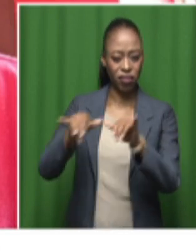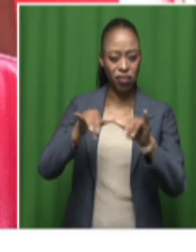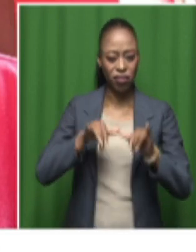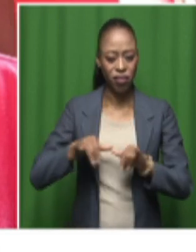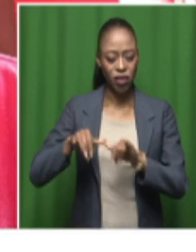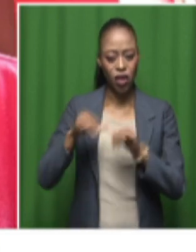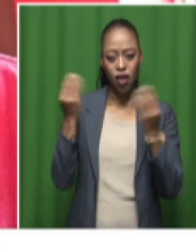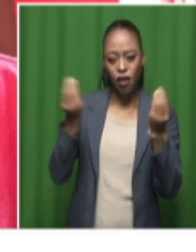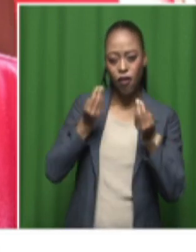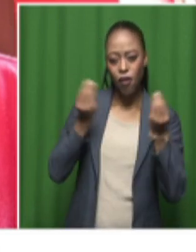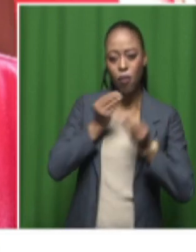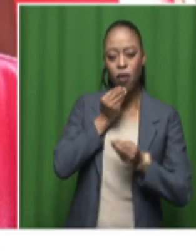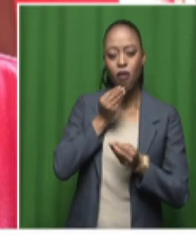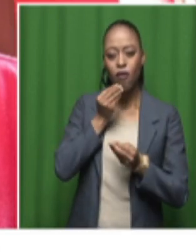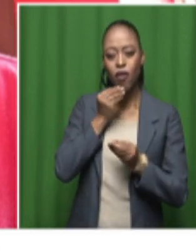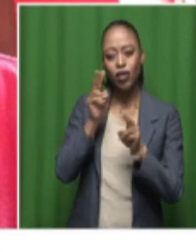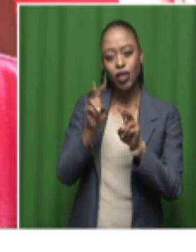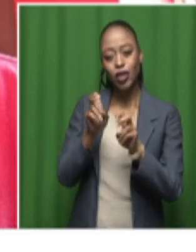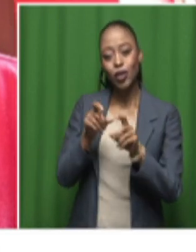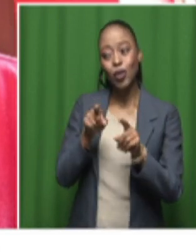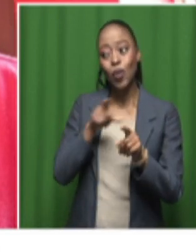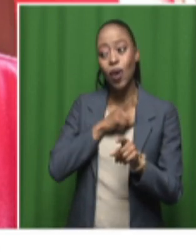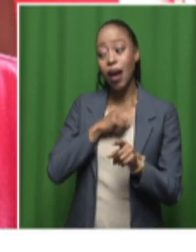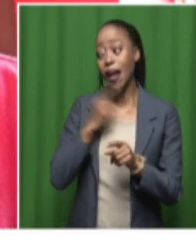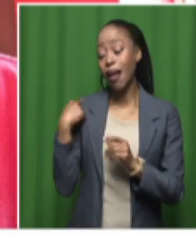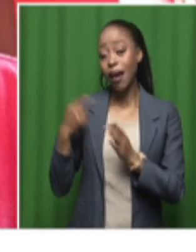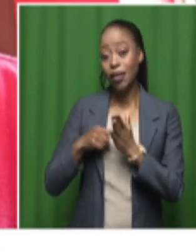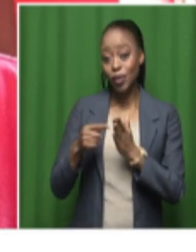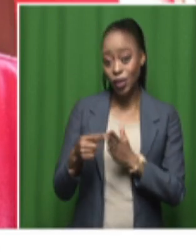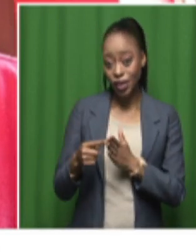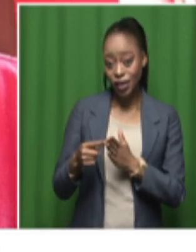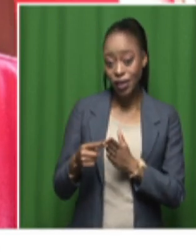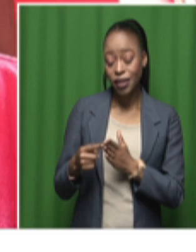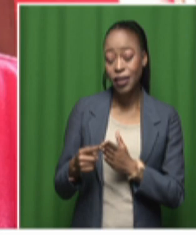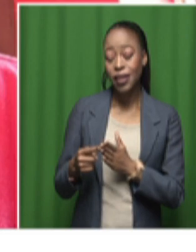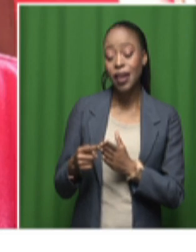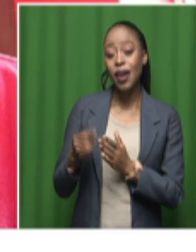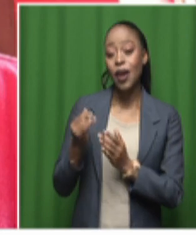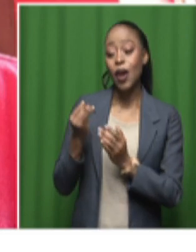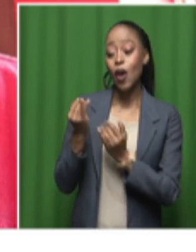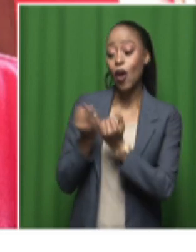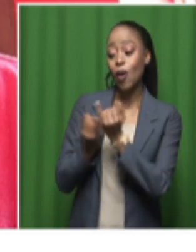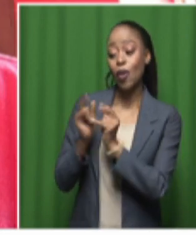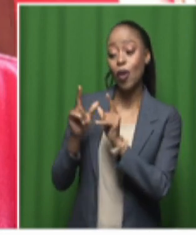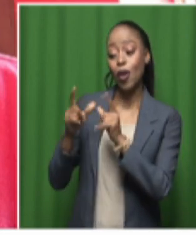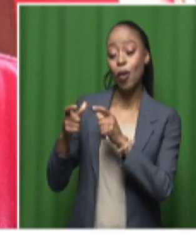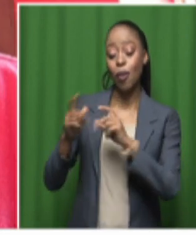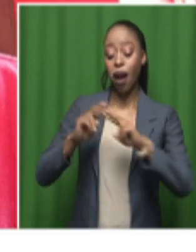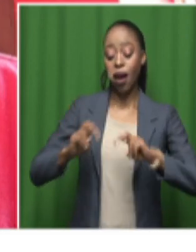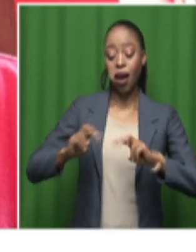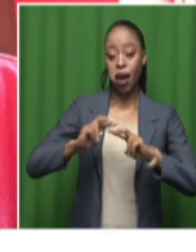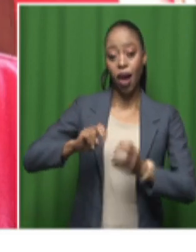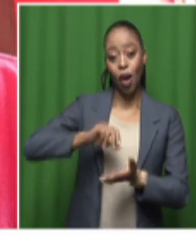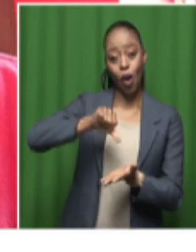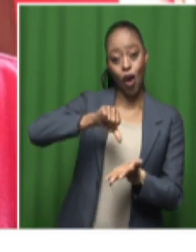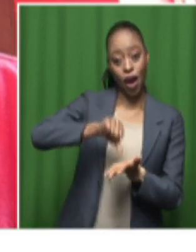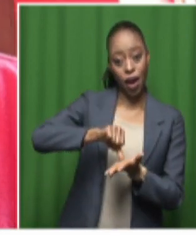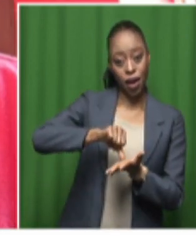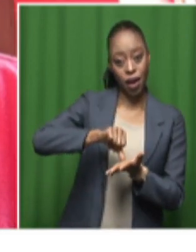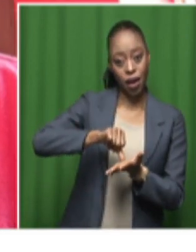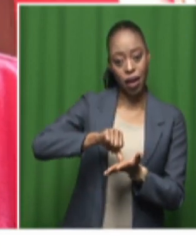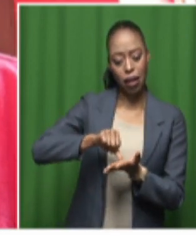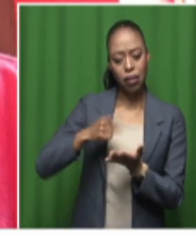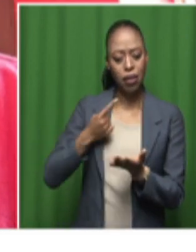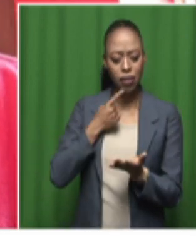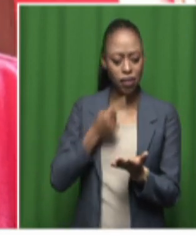food retailers, which brings to mind last week's findings of the investigation of the Competition Commission on cooking oil. The body